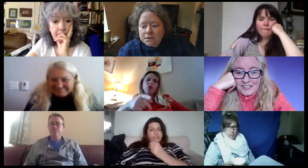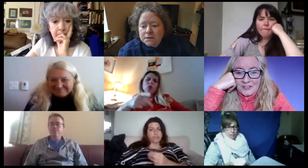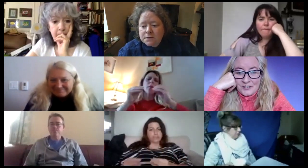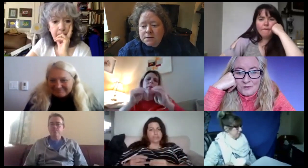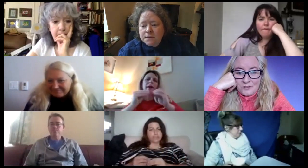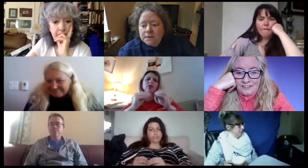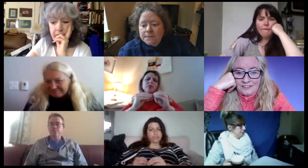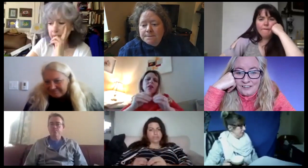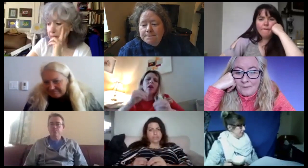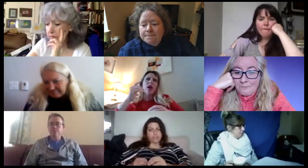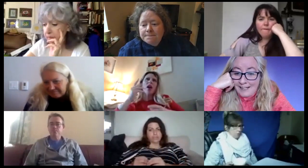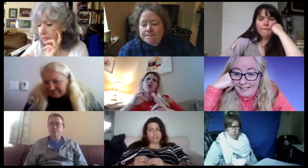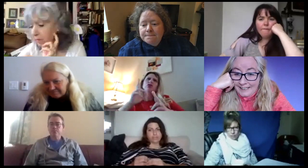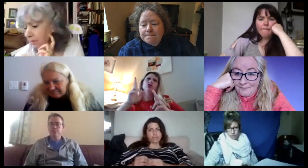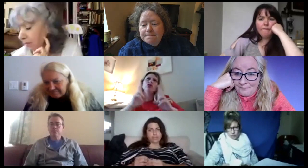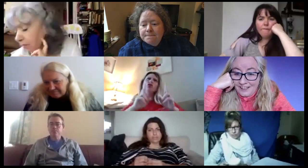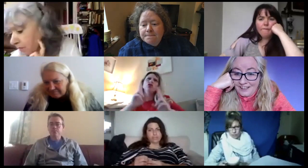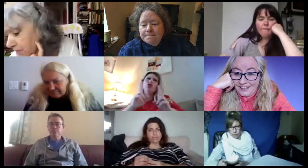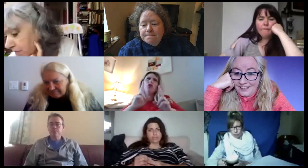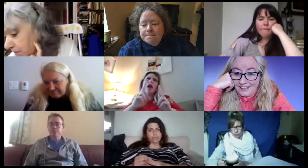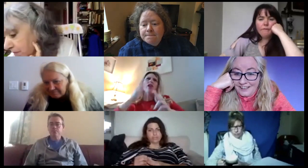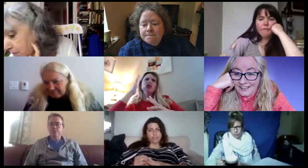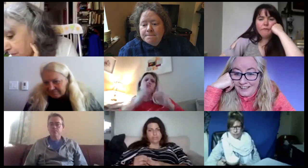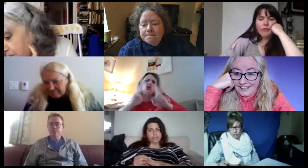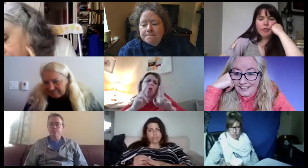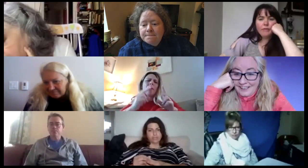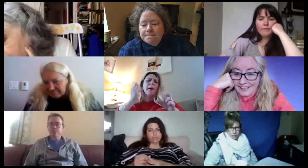Someone saying 2 more? Maggie,